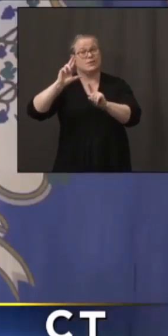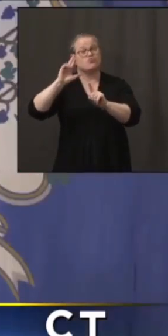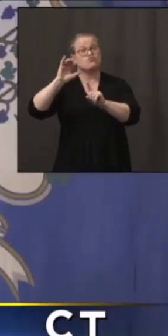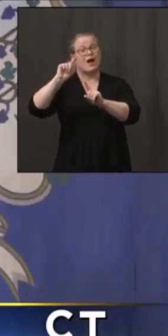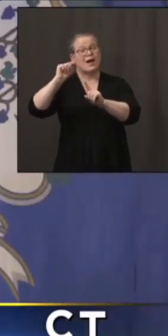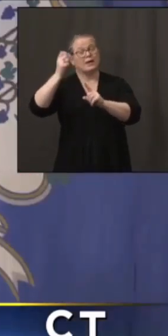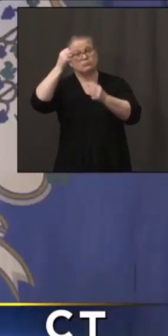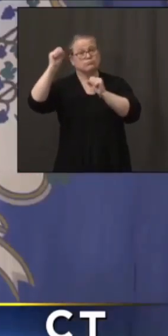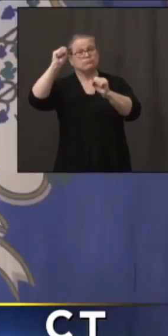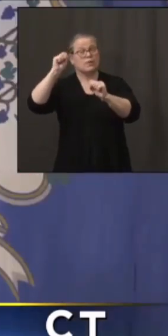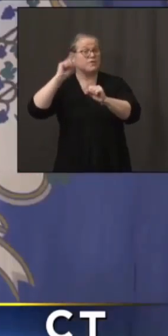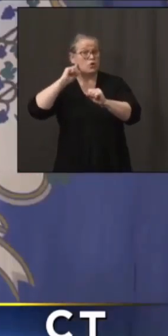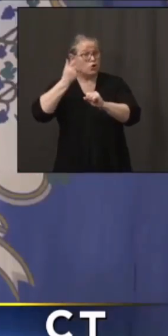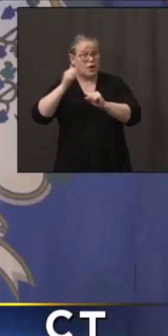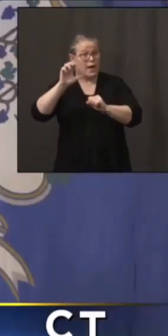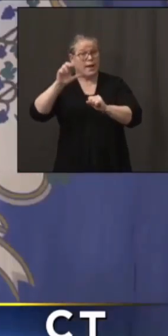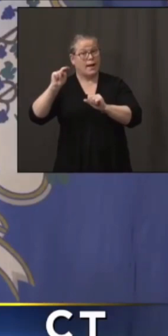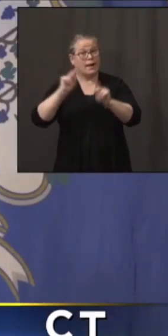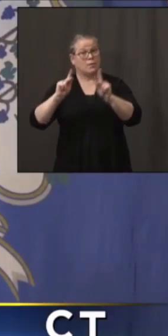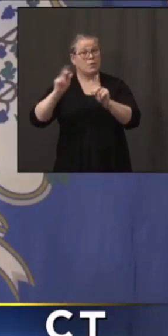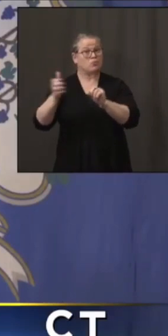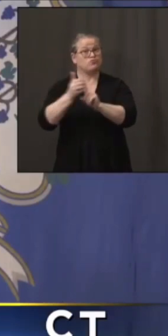not been told of any arrests. No, Ken.